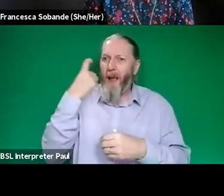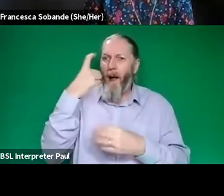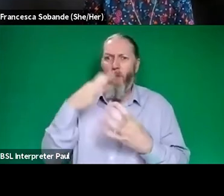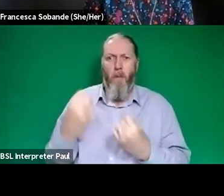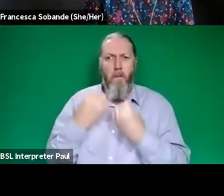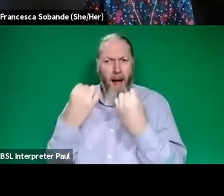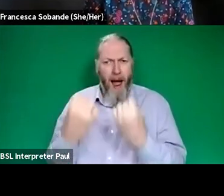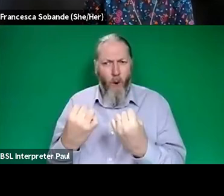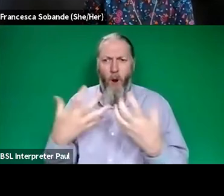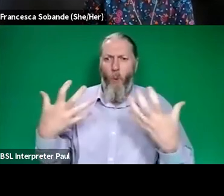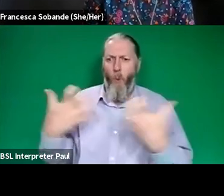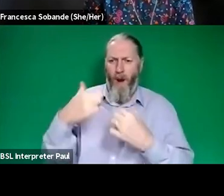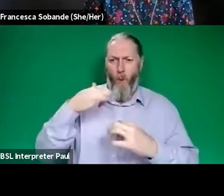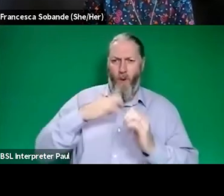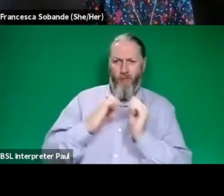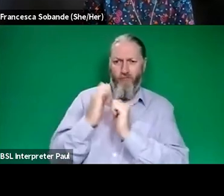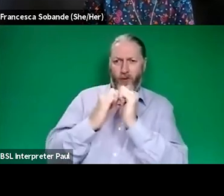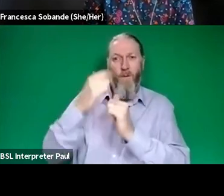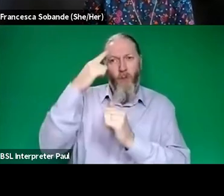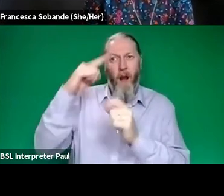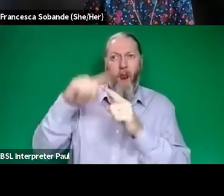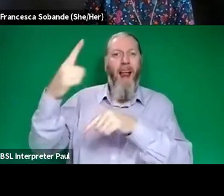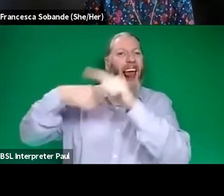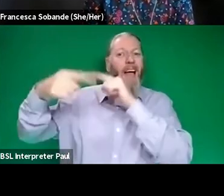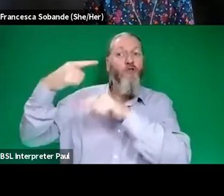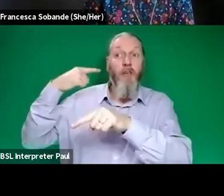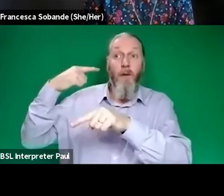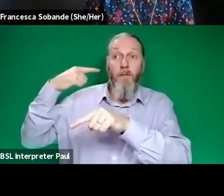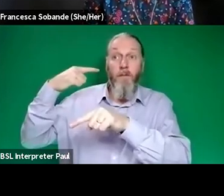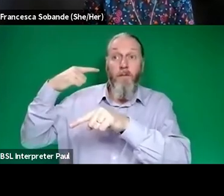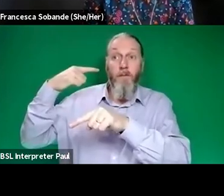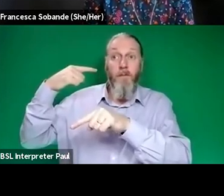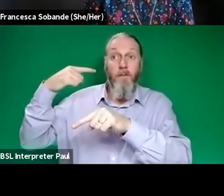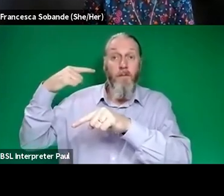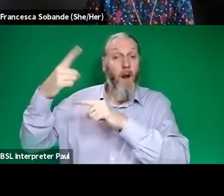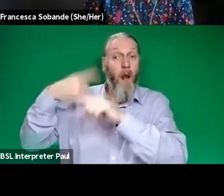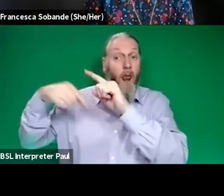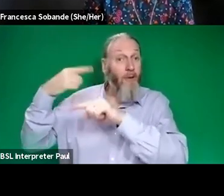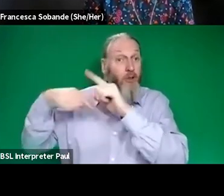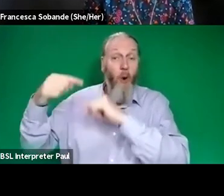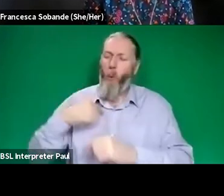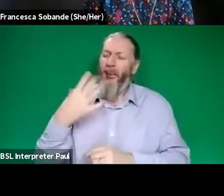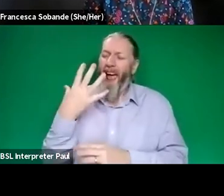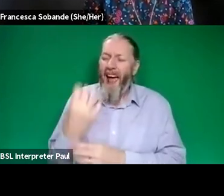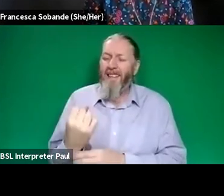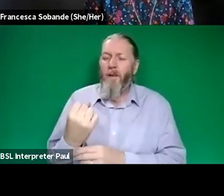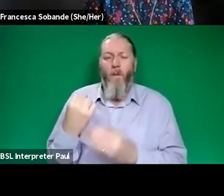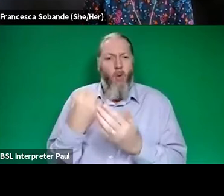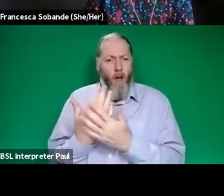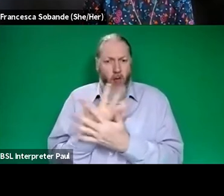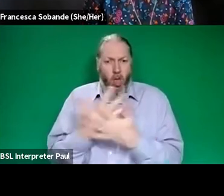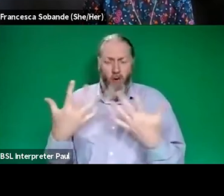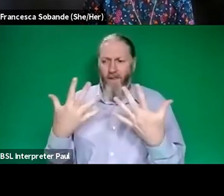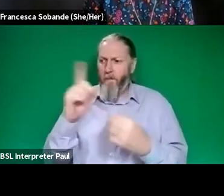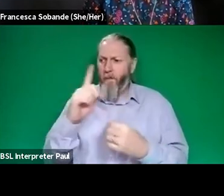to last year where we had an uprising, where we had Black radical imagery be front and center in everyone's imaginations, and the